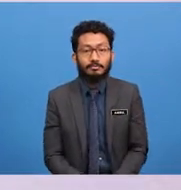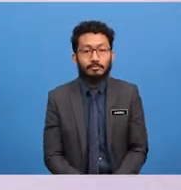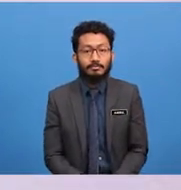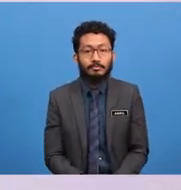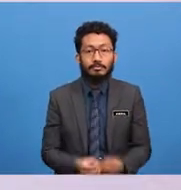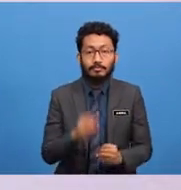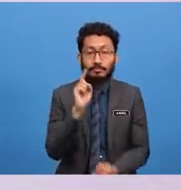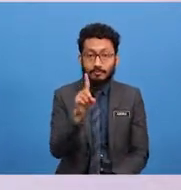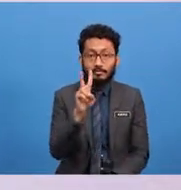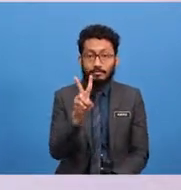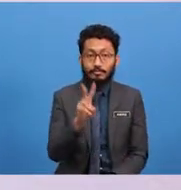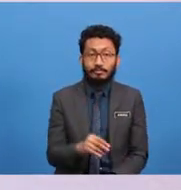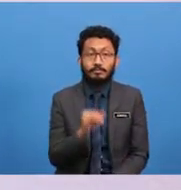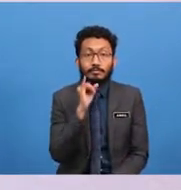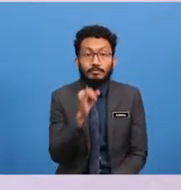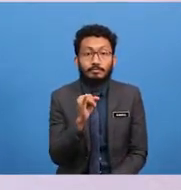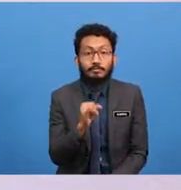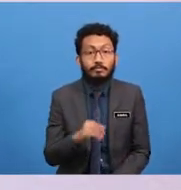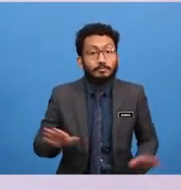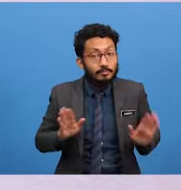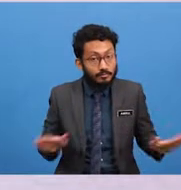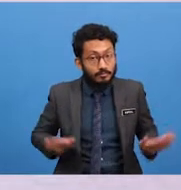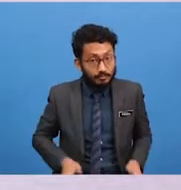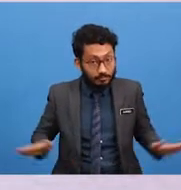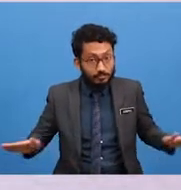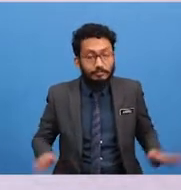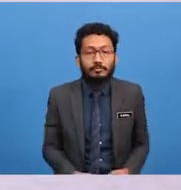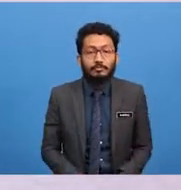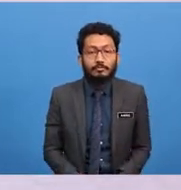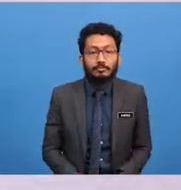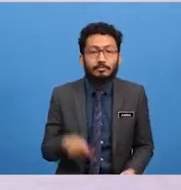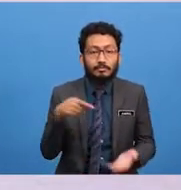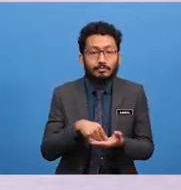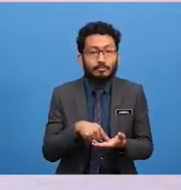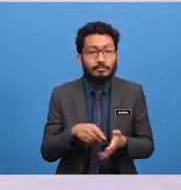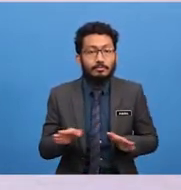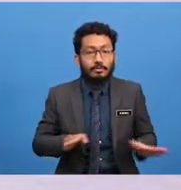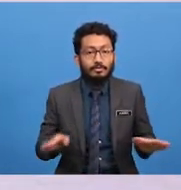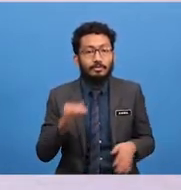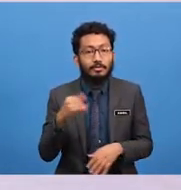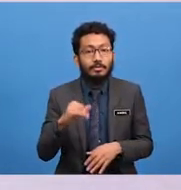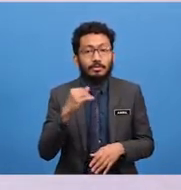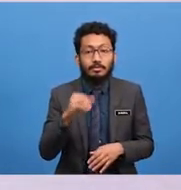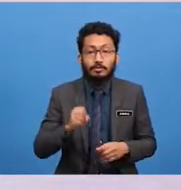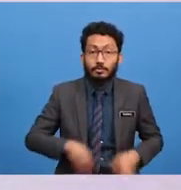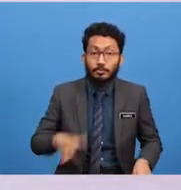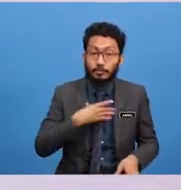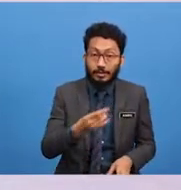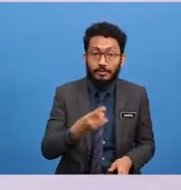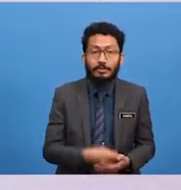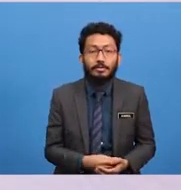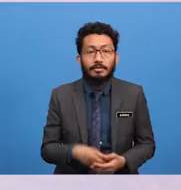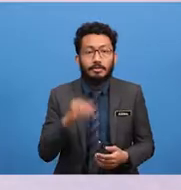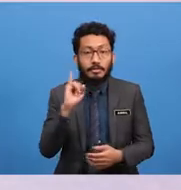Number two is a skirt. This skirt is white. It's